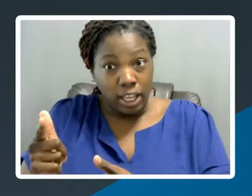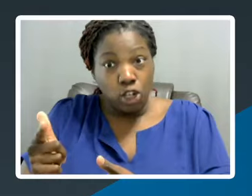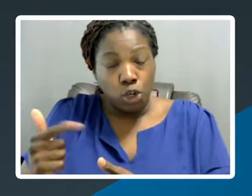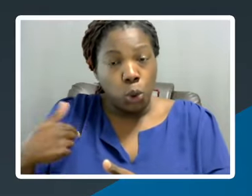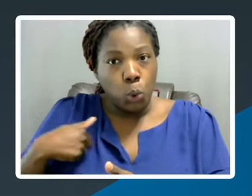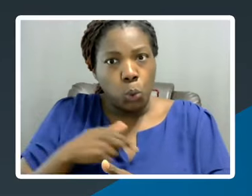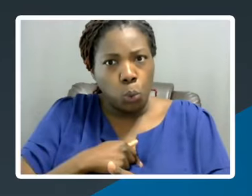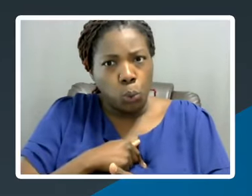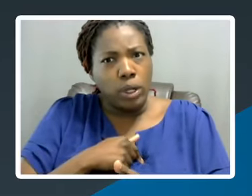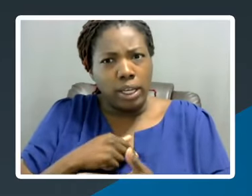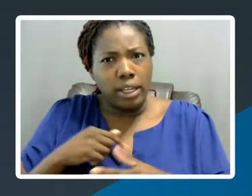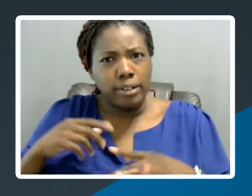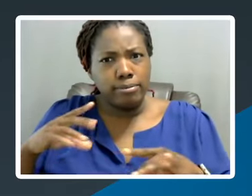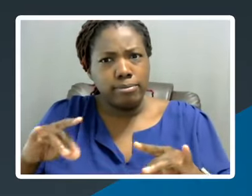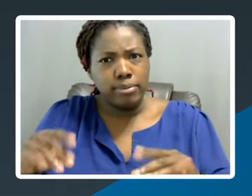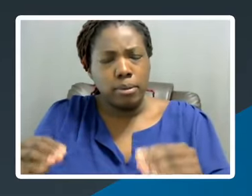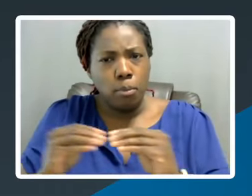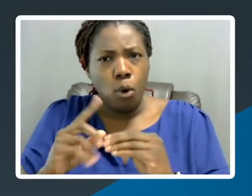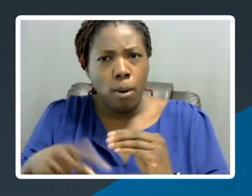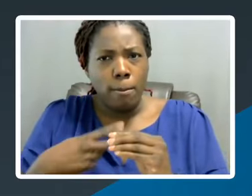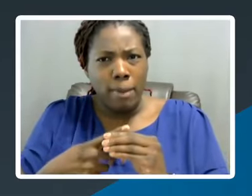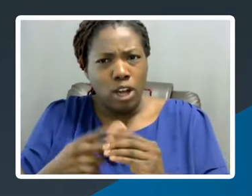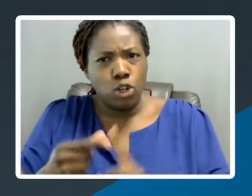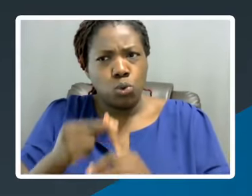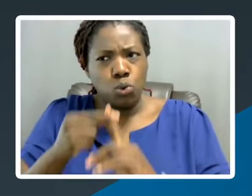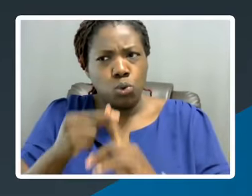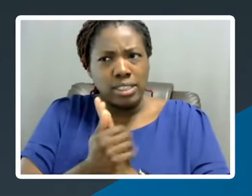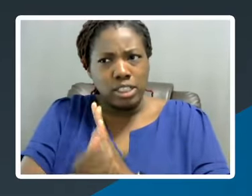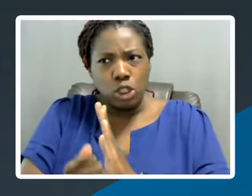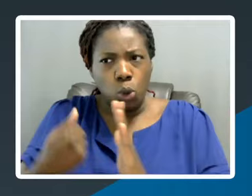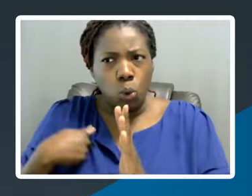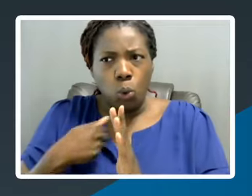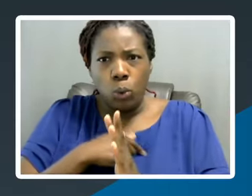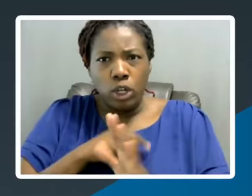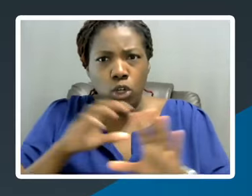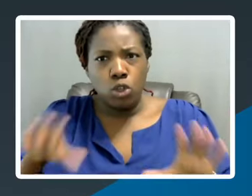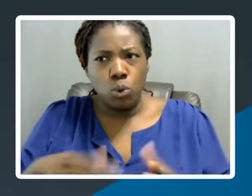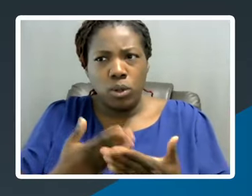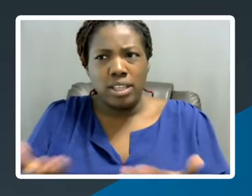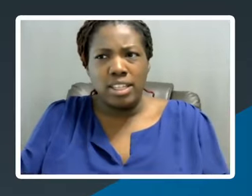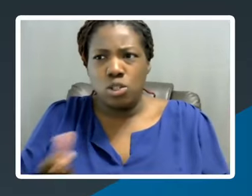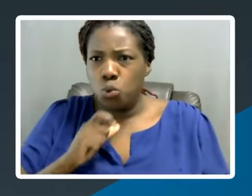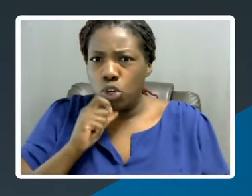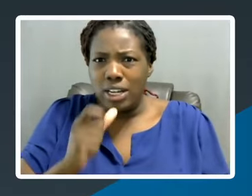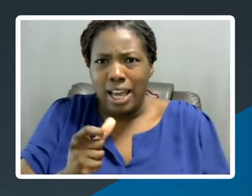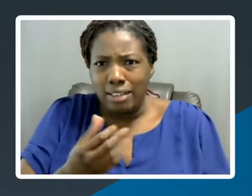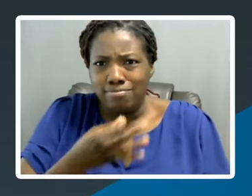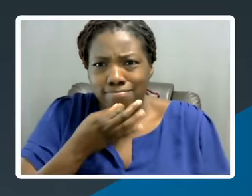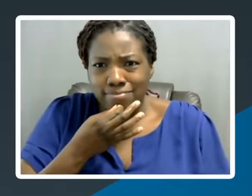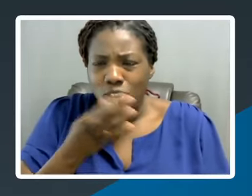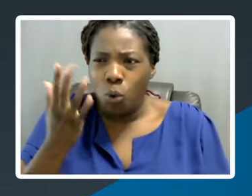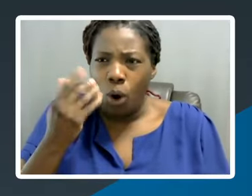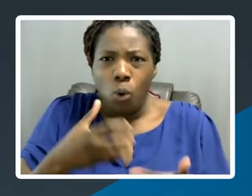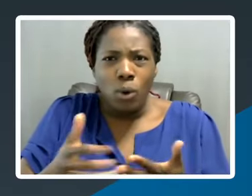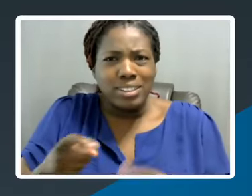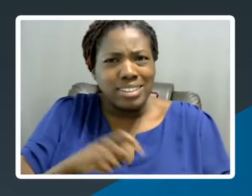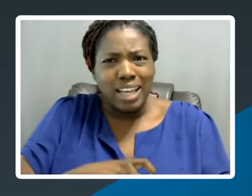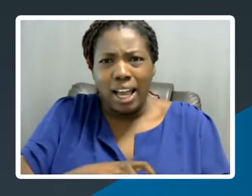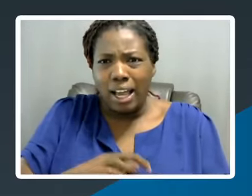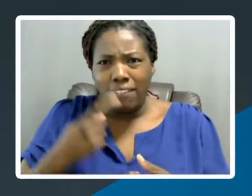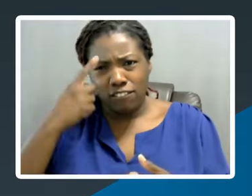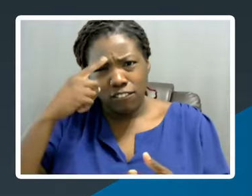uniquely human skills are. I'm so tired of us doing things, humans doing things that we just aren't good at. Why are we wasting the time doing that? If we can